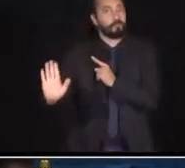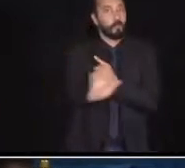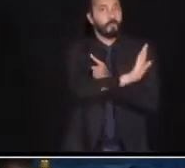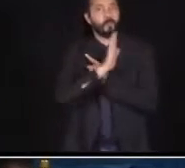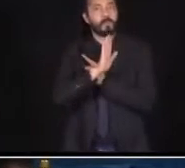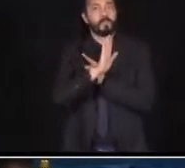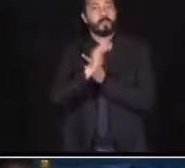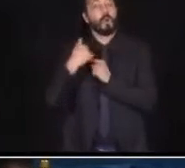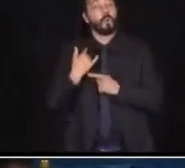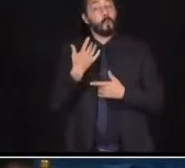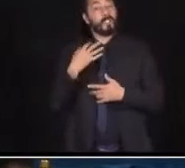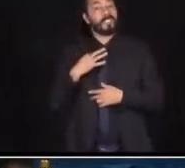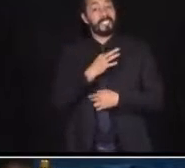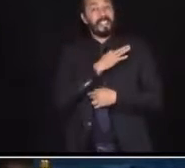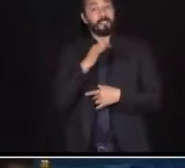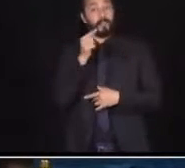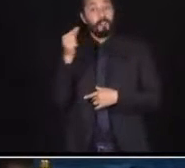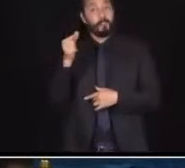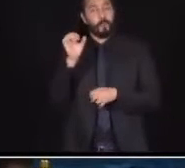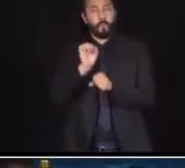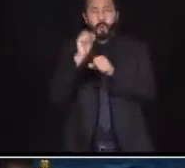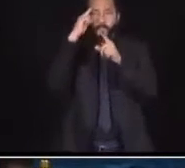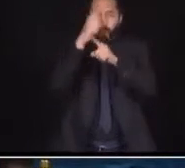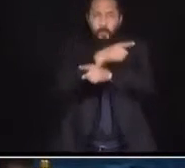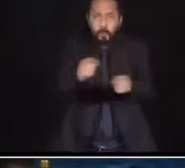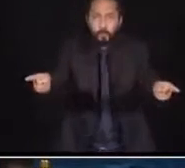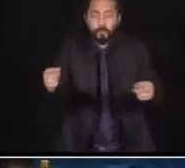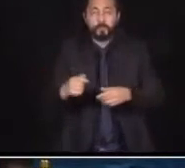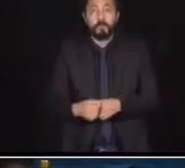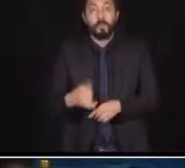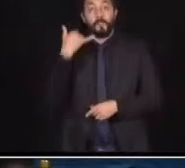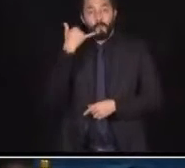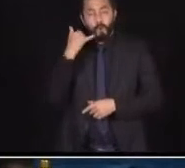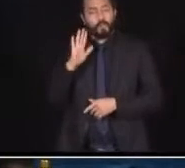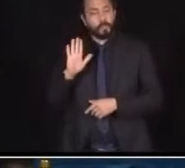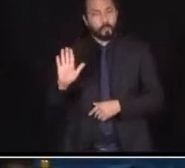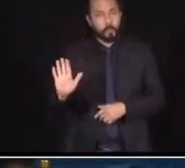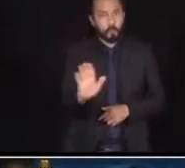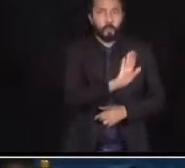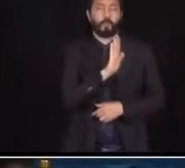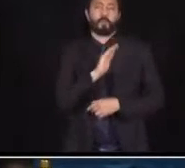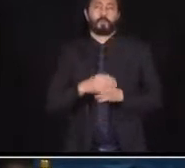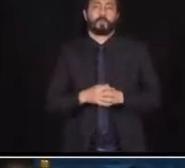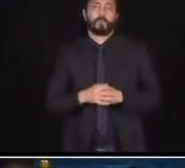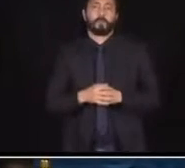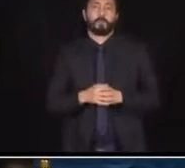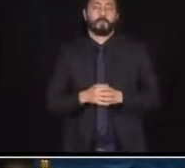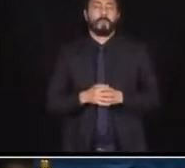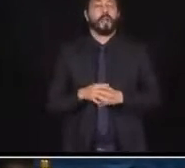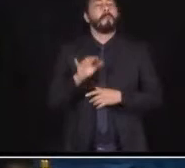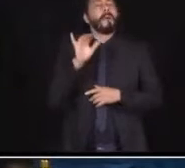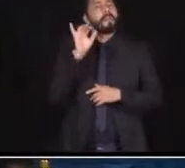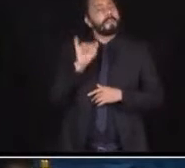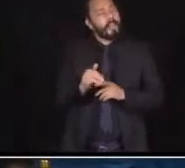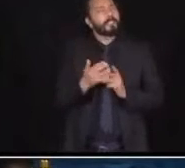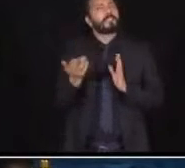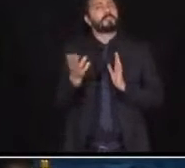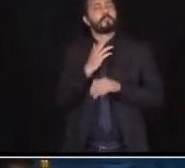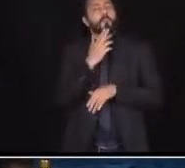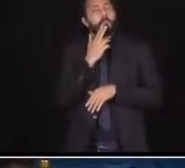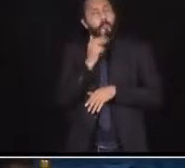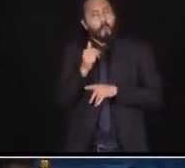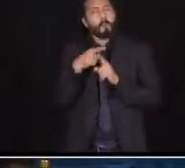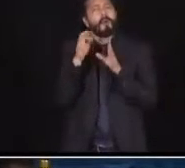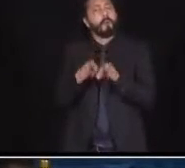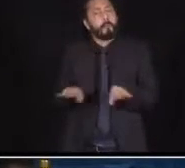phones, they're your property. This is a small, very small, but important way that we can lead by